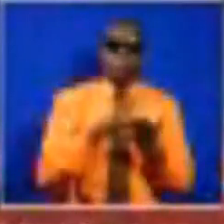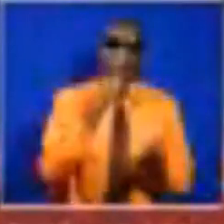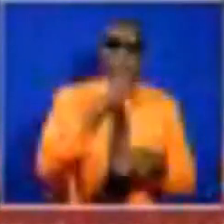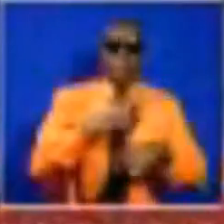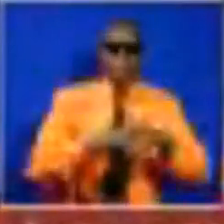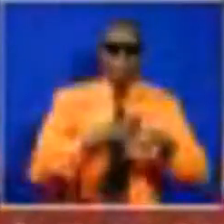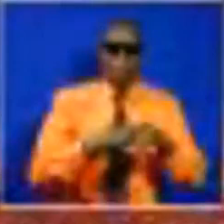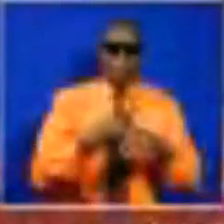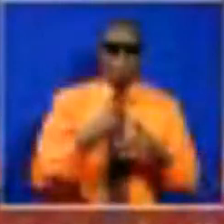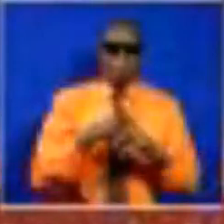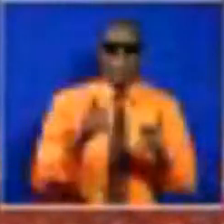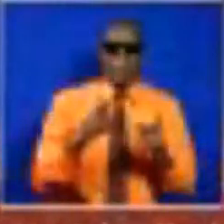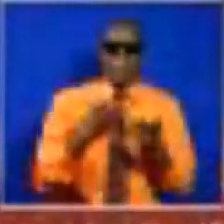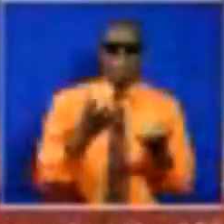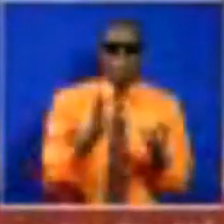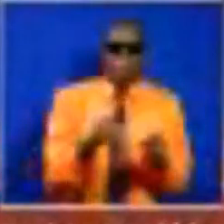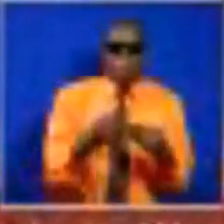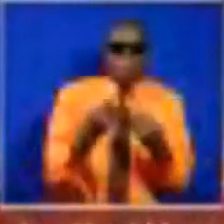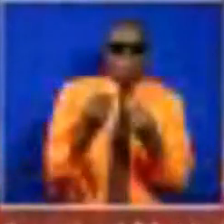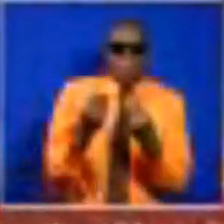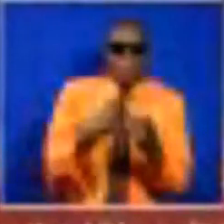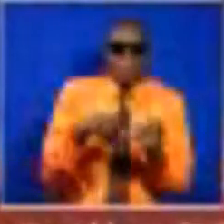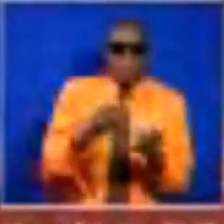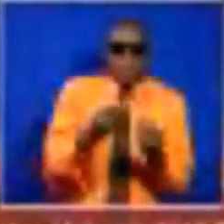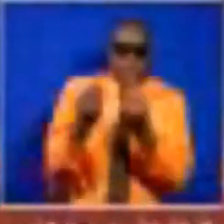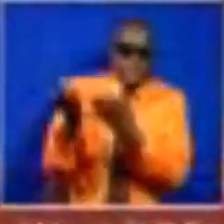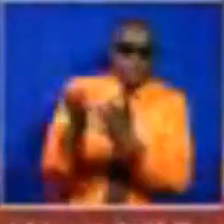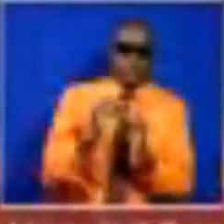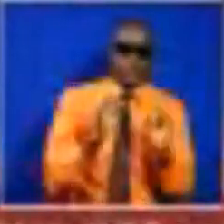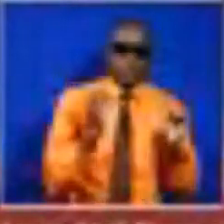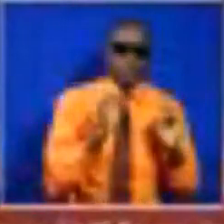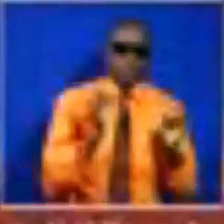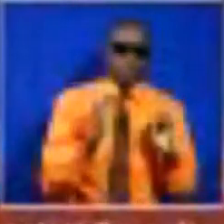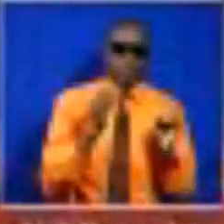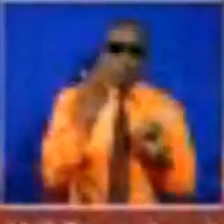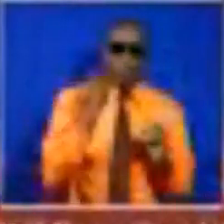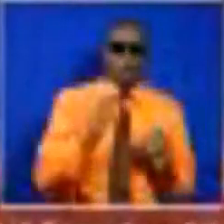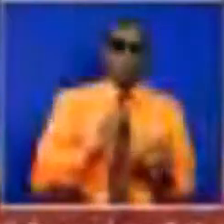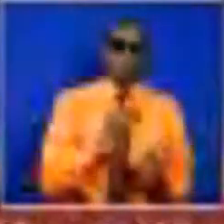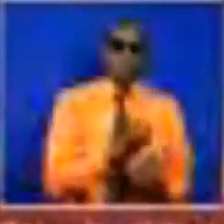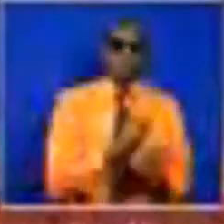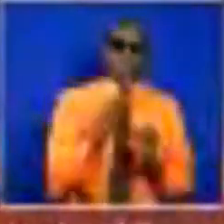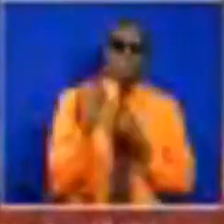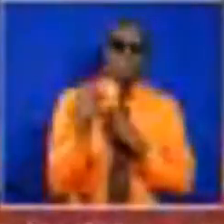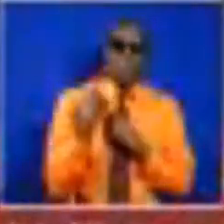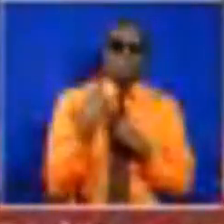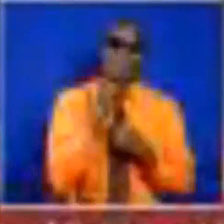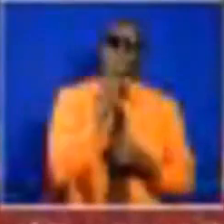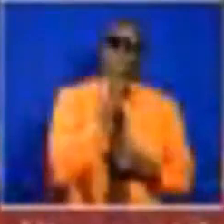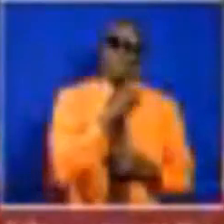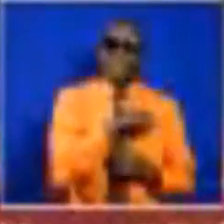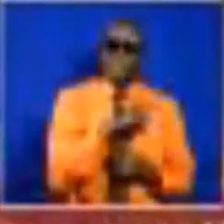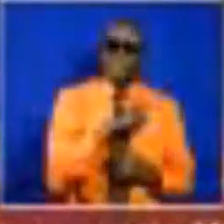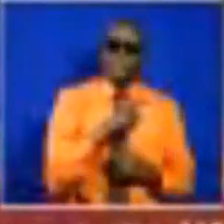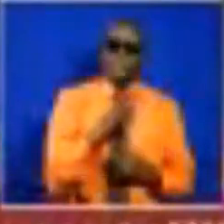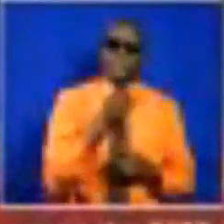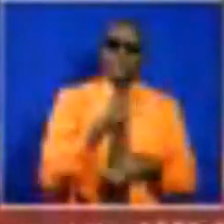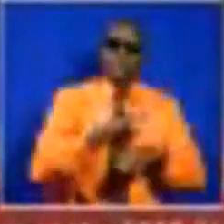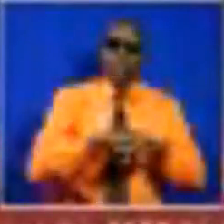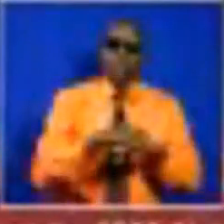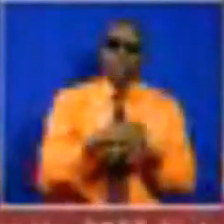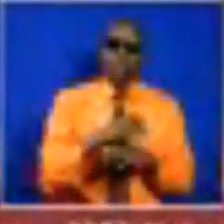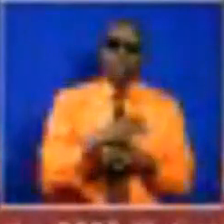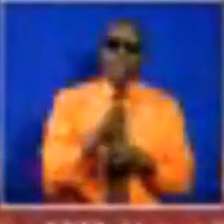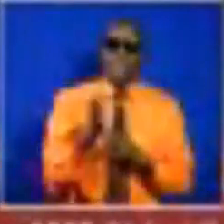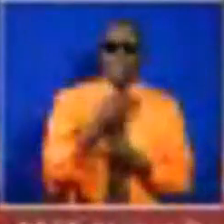which we are unable to grant because the committee's mandate comes to an end on Thursday when